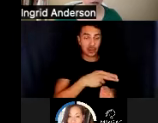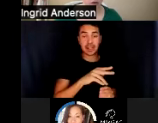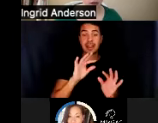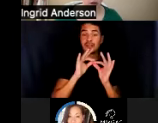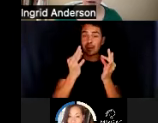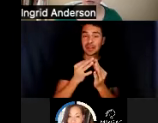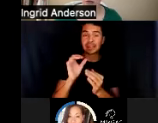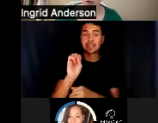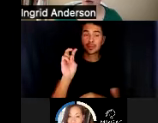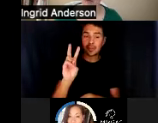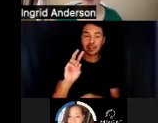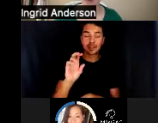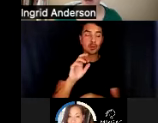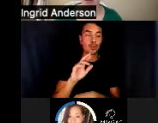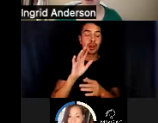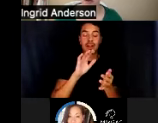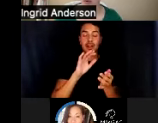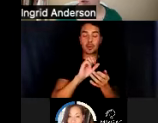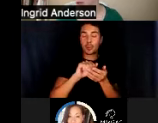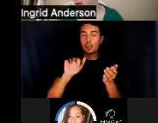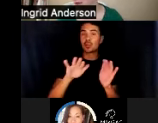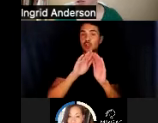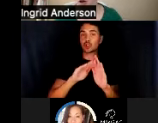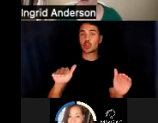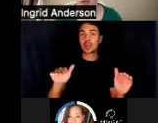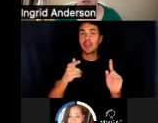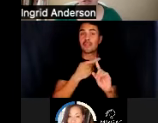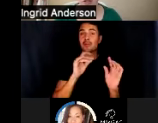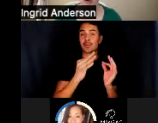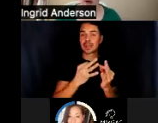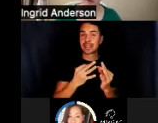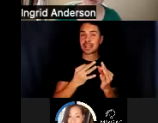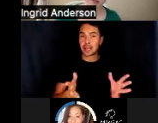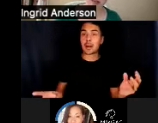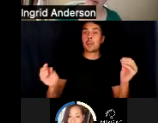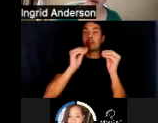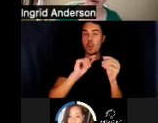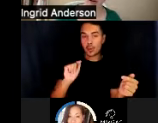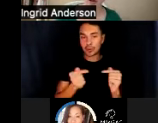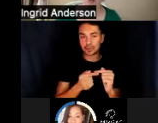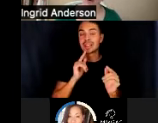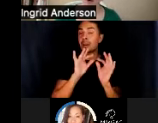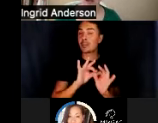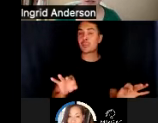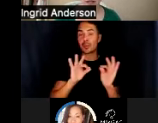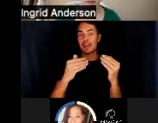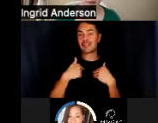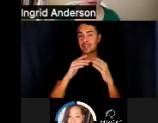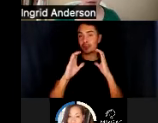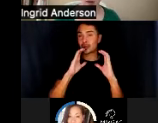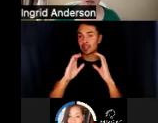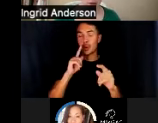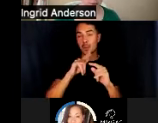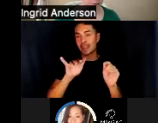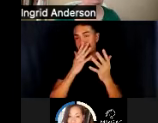children can cause further harm. And so it's important to have these conversations and for everyone to be prepared for what an assessment